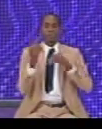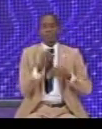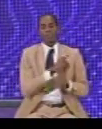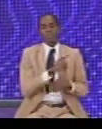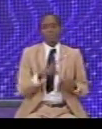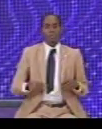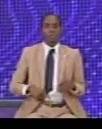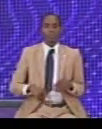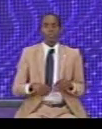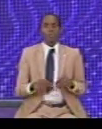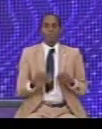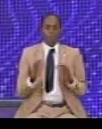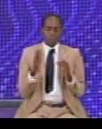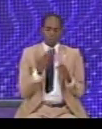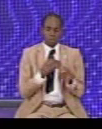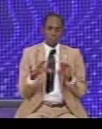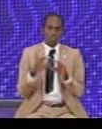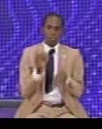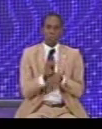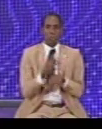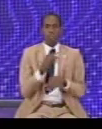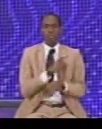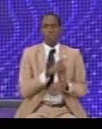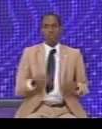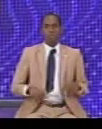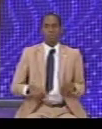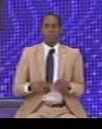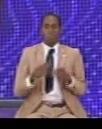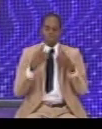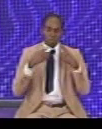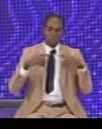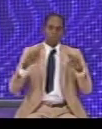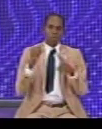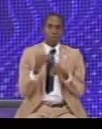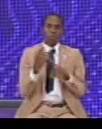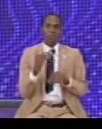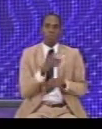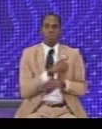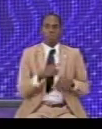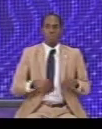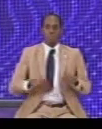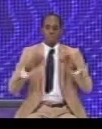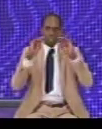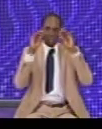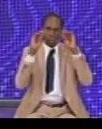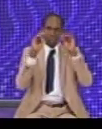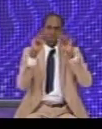Lord. I'll preach the word of the Lord. Declare the counsel of the Lord. Teach the people.